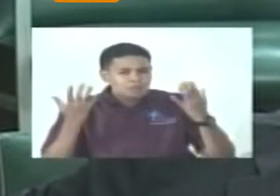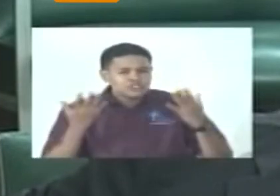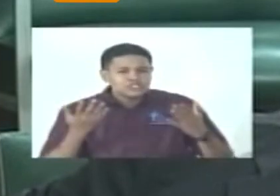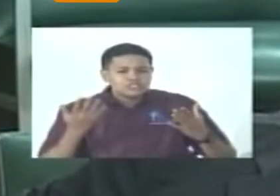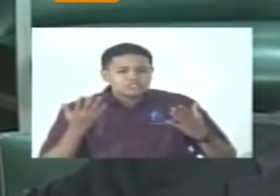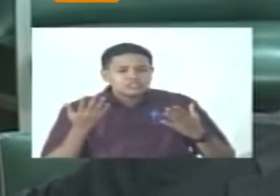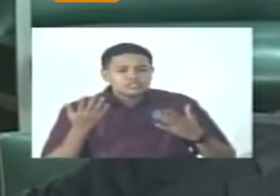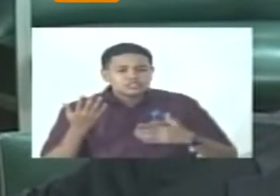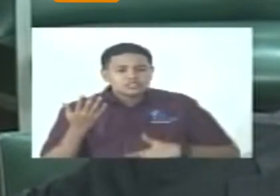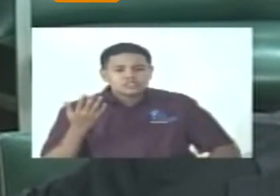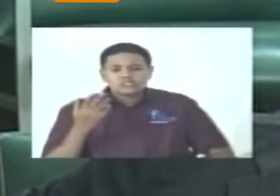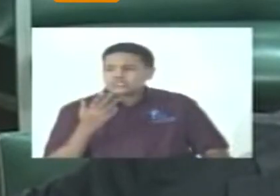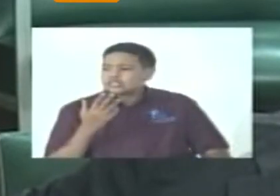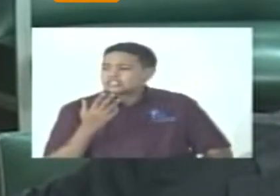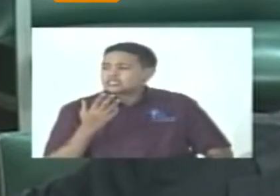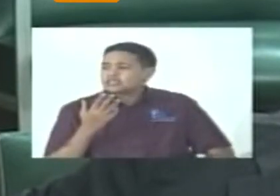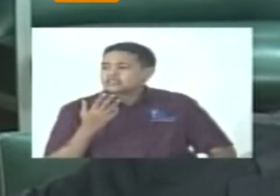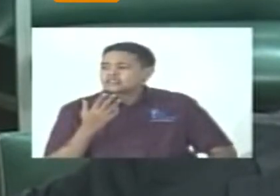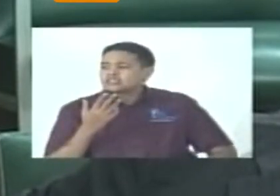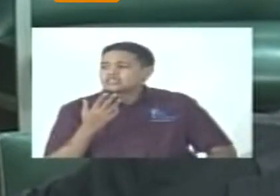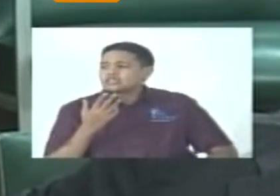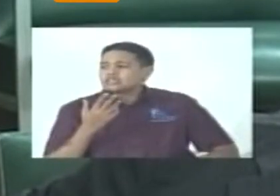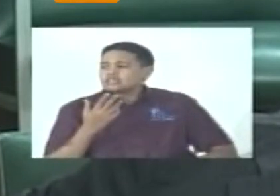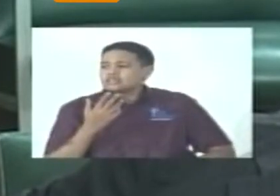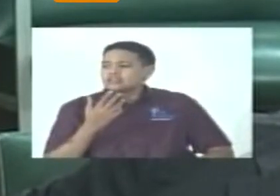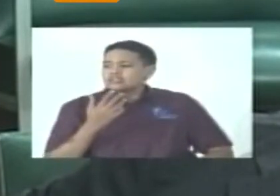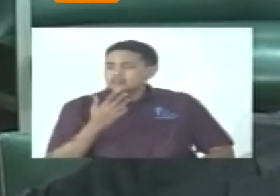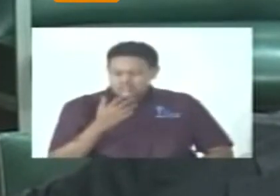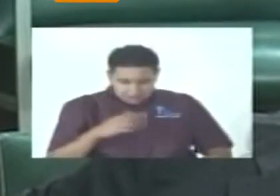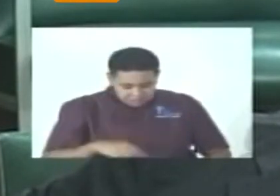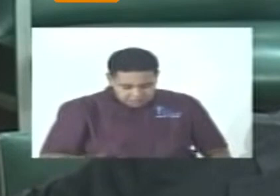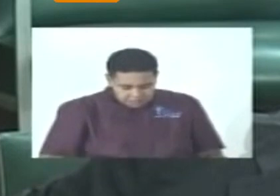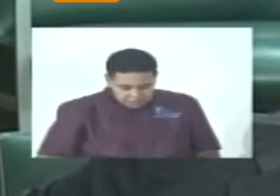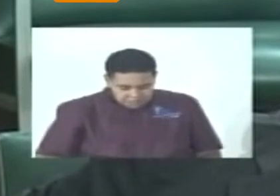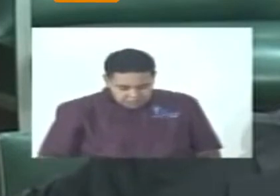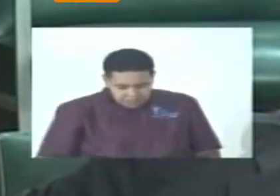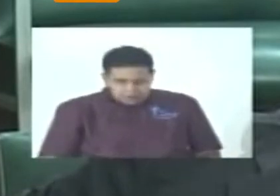Senator Sinclair, you're beginning to worry me, you know, because we are agreeing a lot these days.